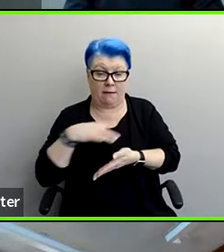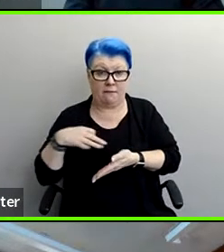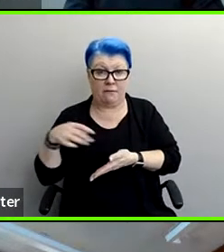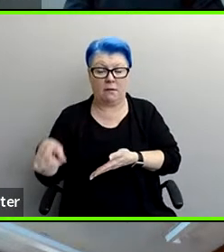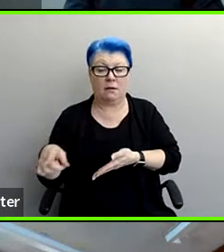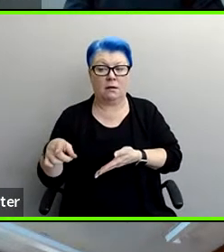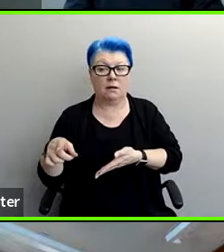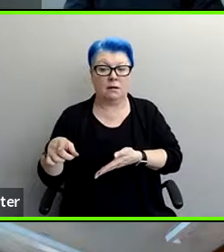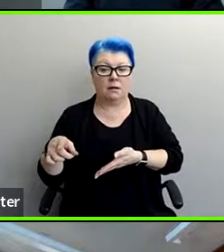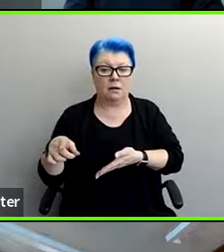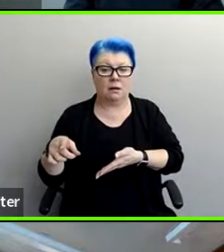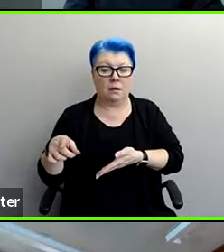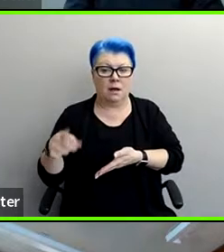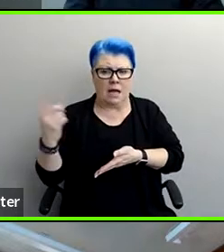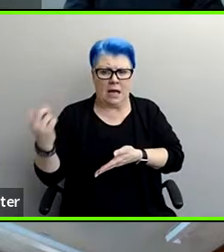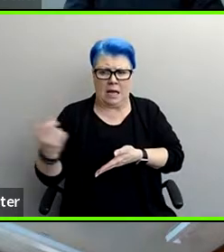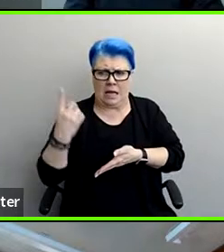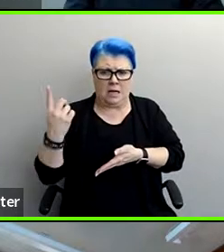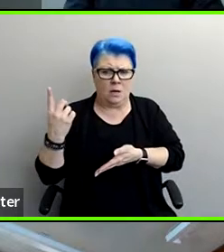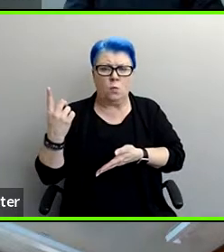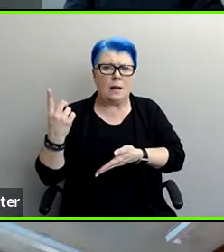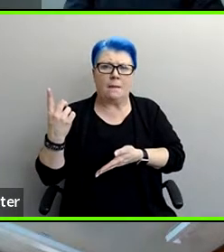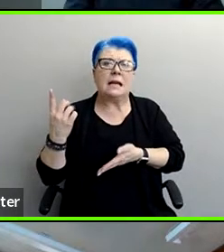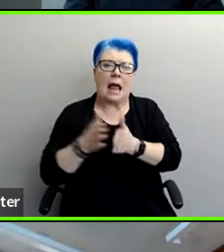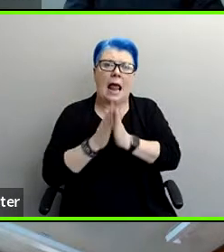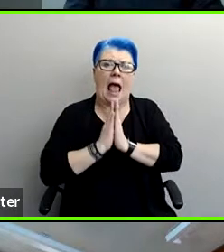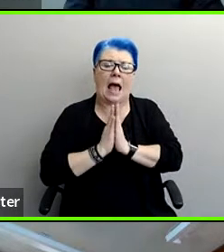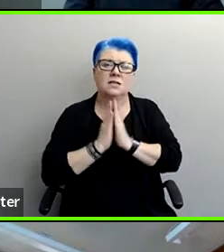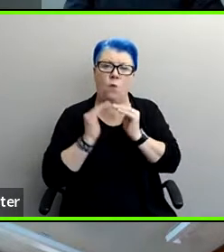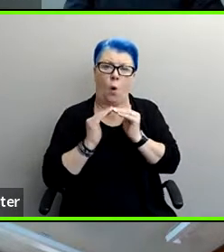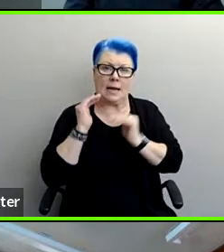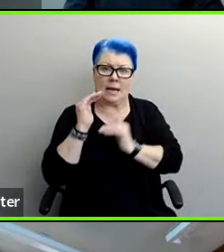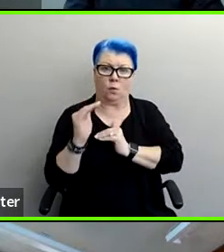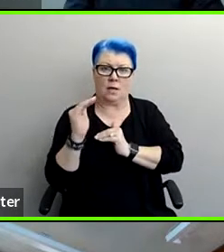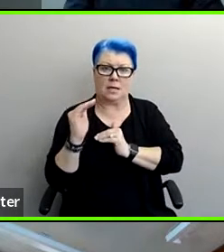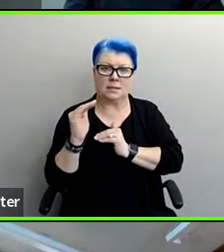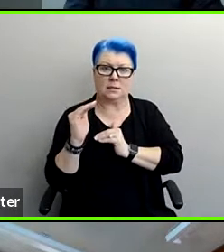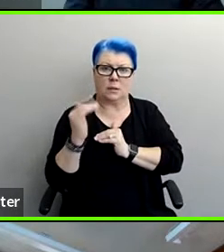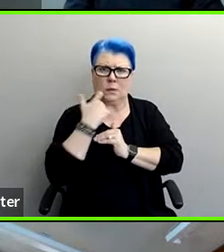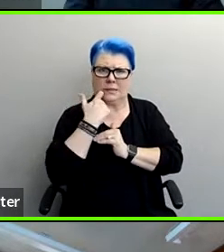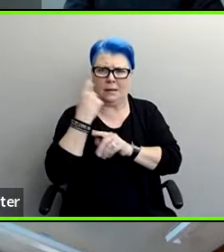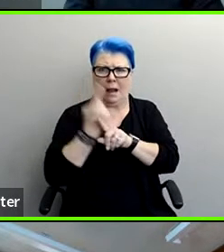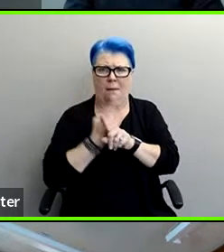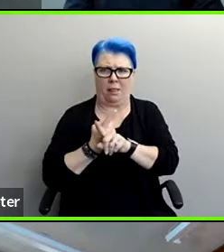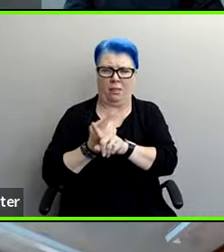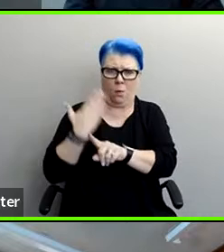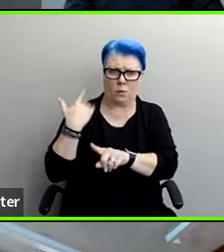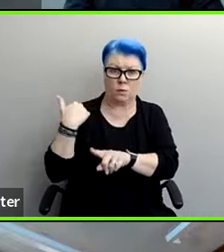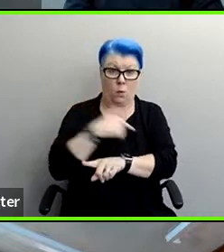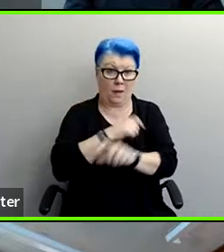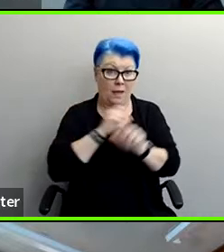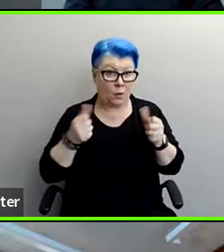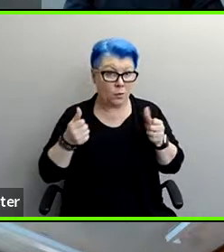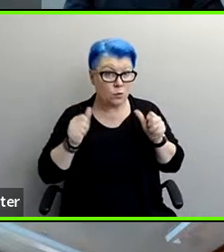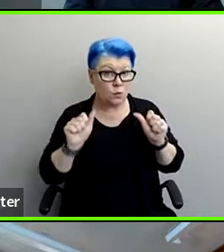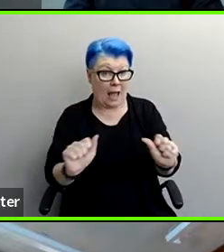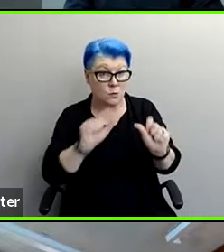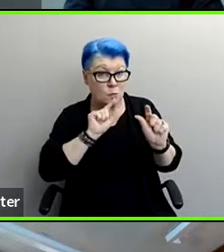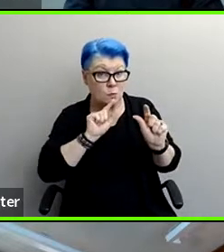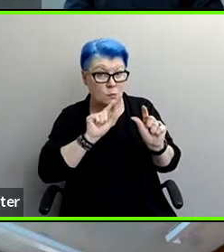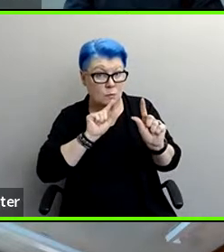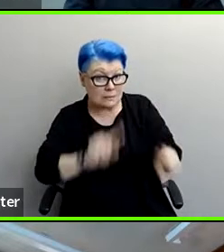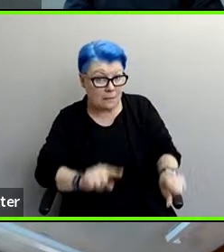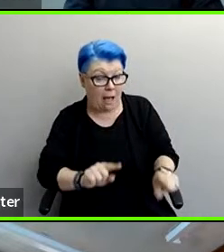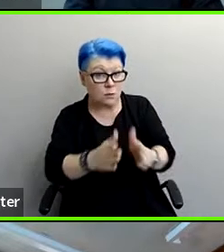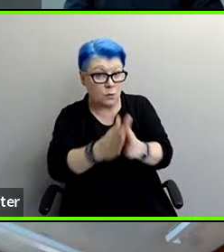increase about a month ago so that we could try to actually respond to the requests that came